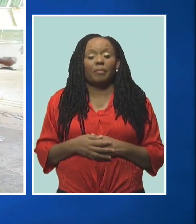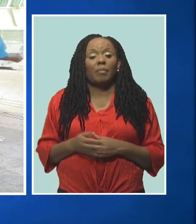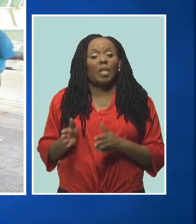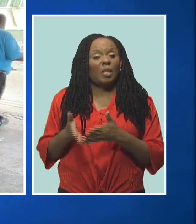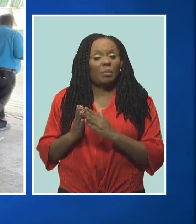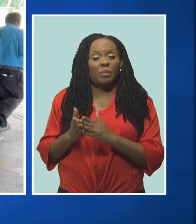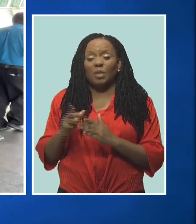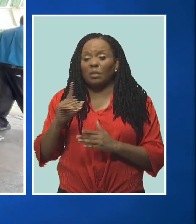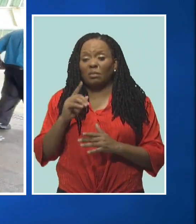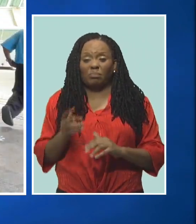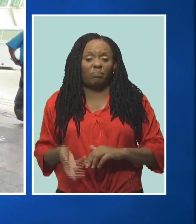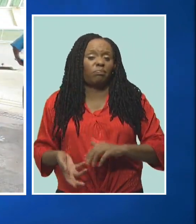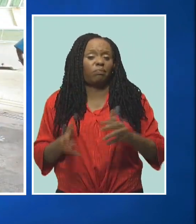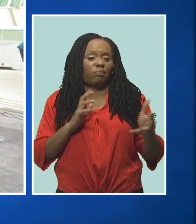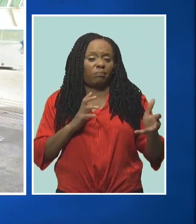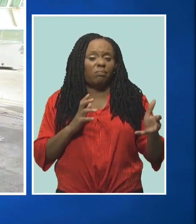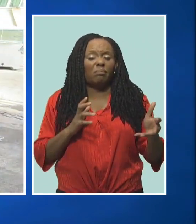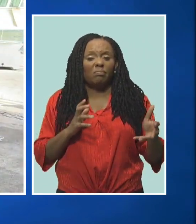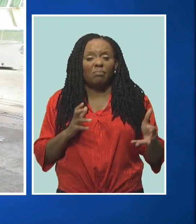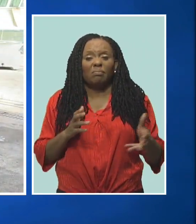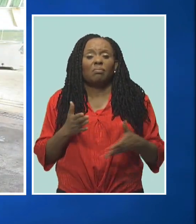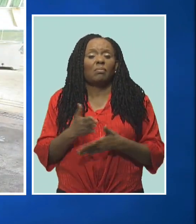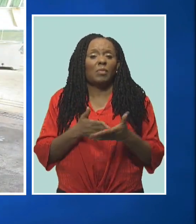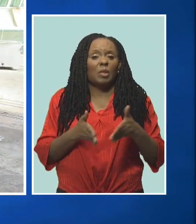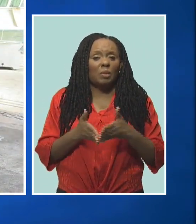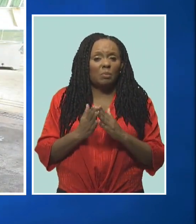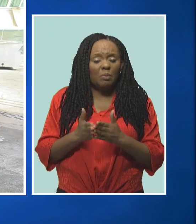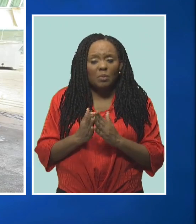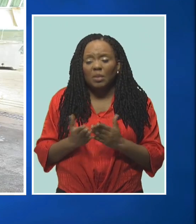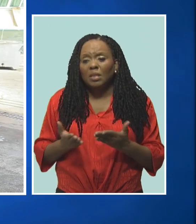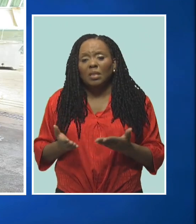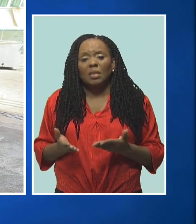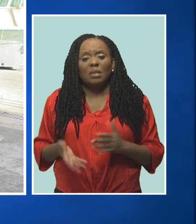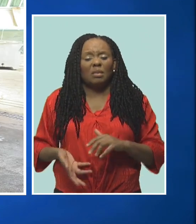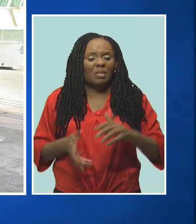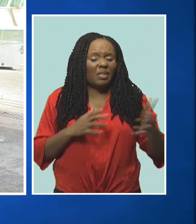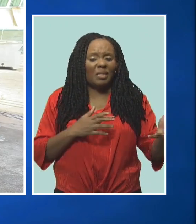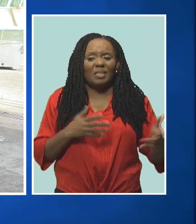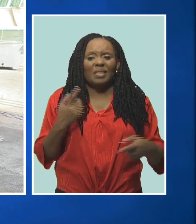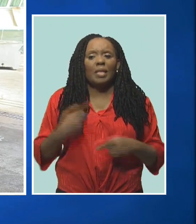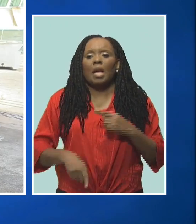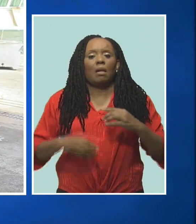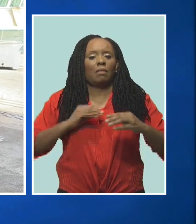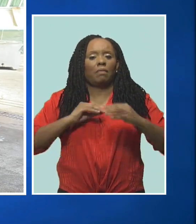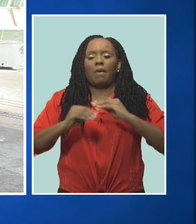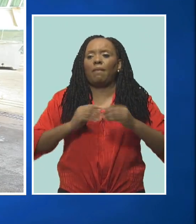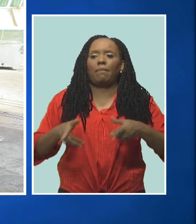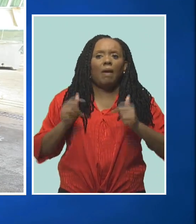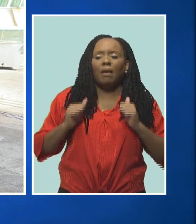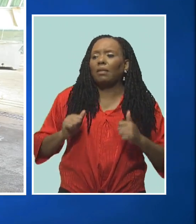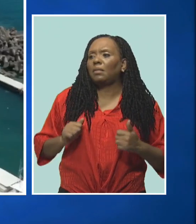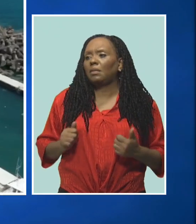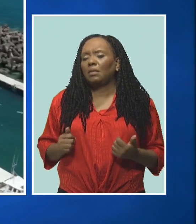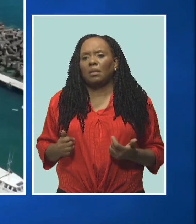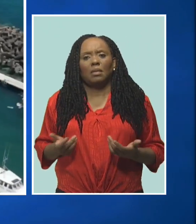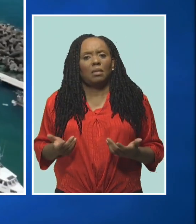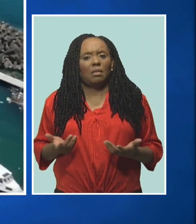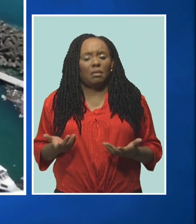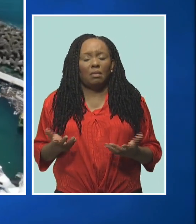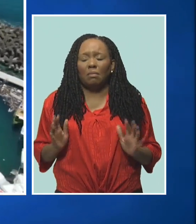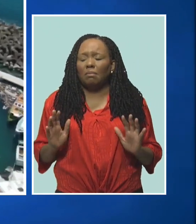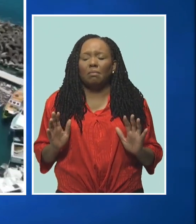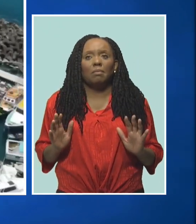boats and what has happened to them isn't something that they can easily push aside and not think about. For